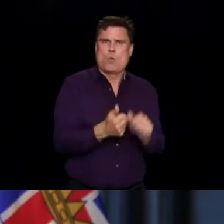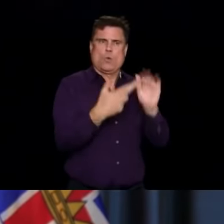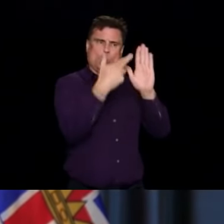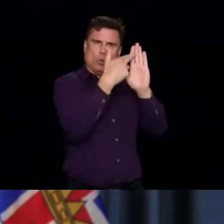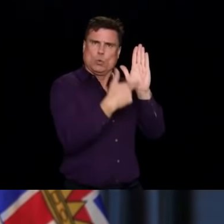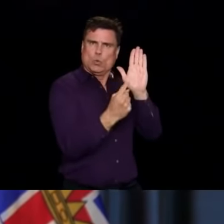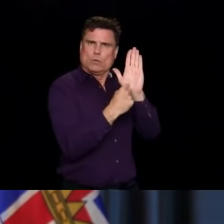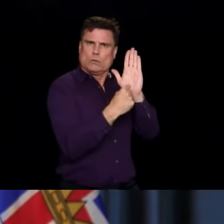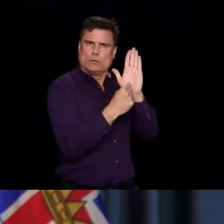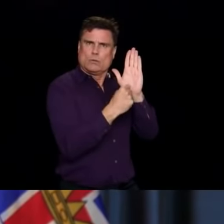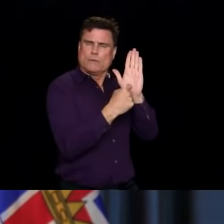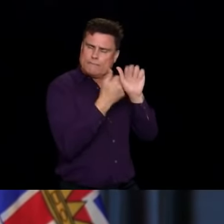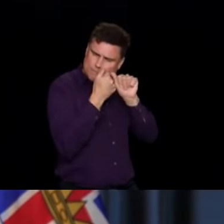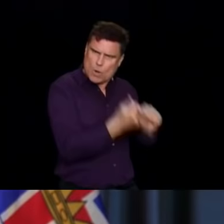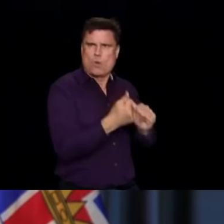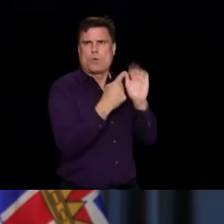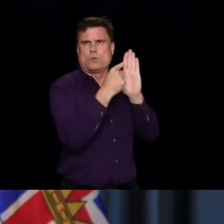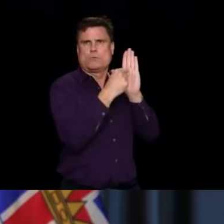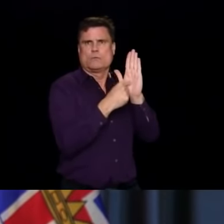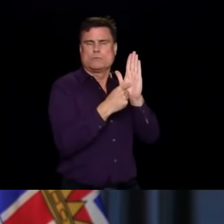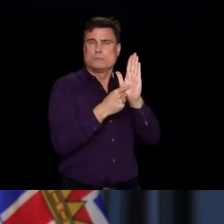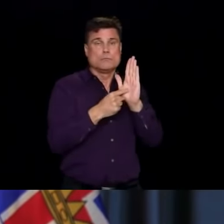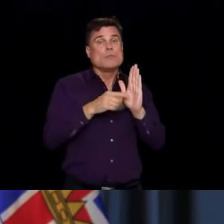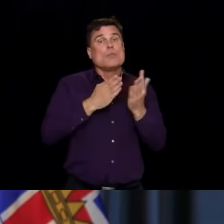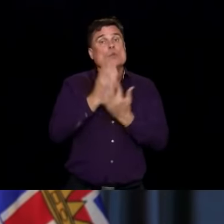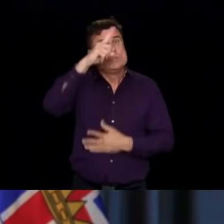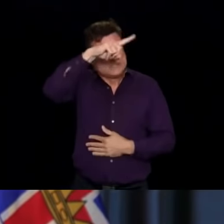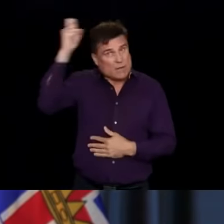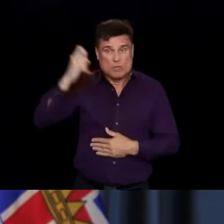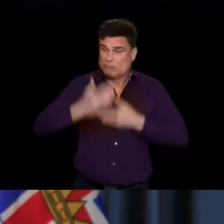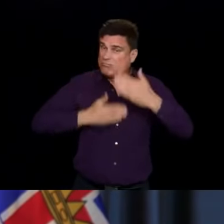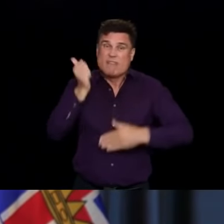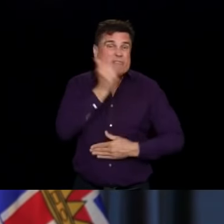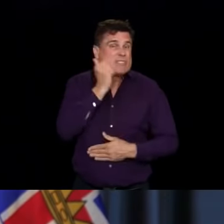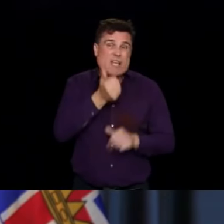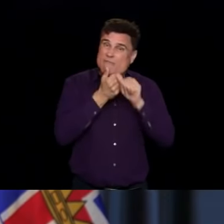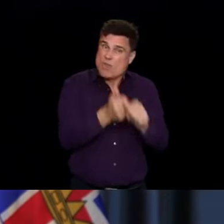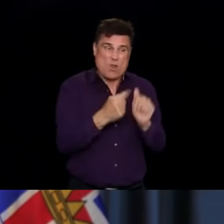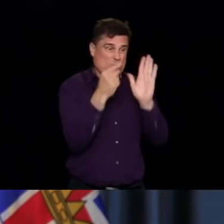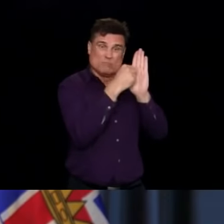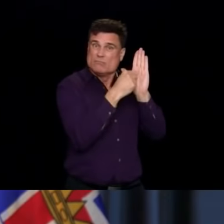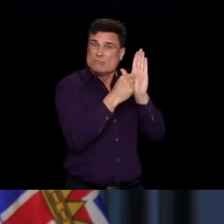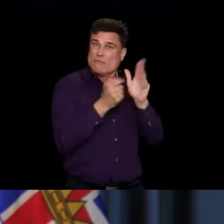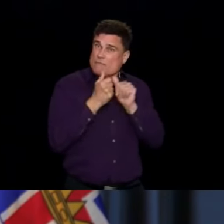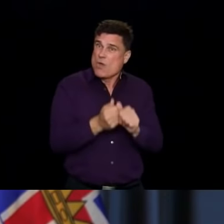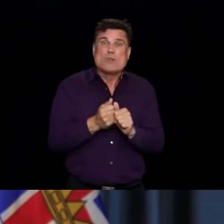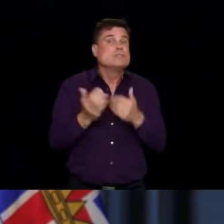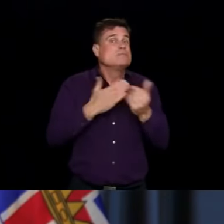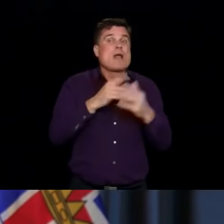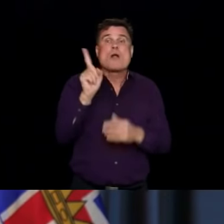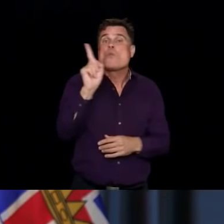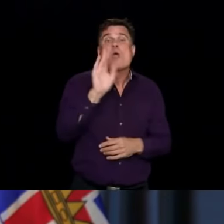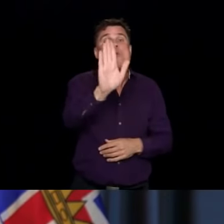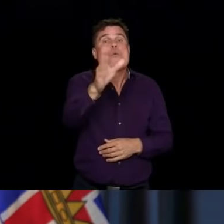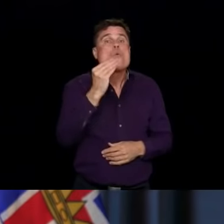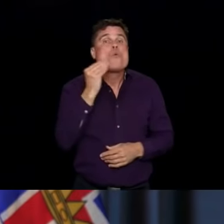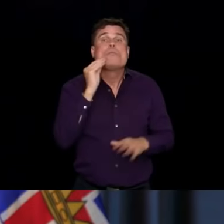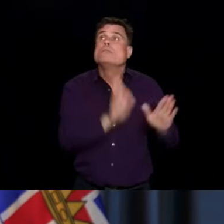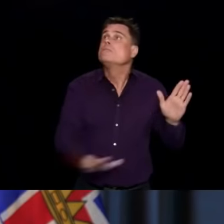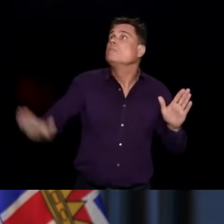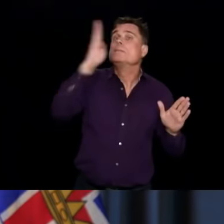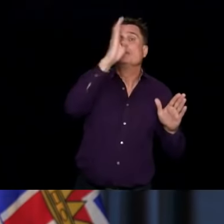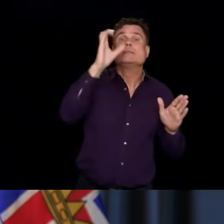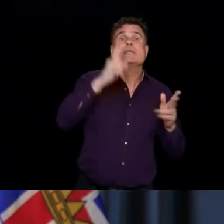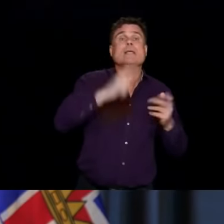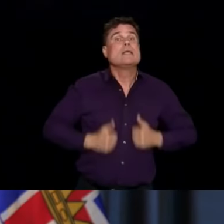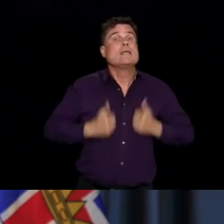this summer, our effort must continue this day and every day, no matter where we are in BC and no